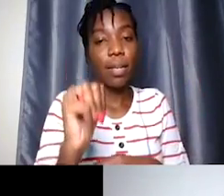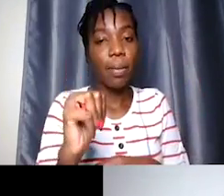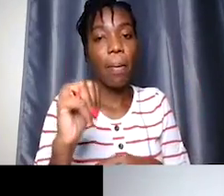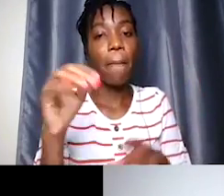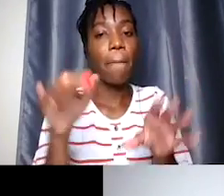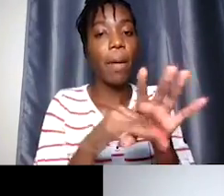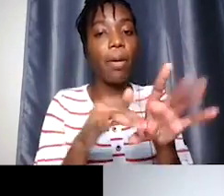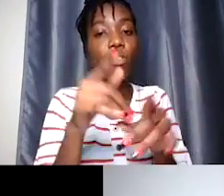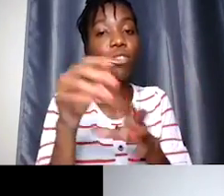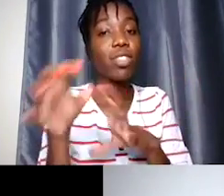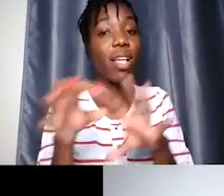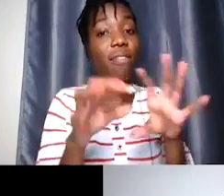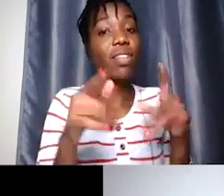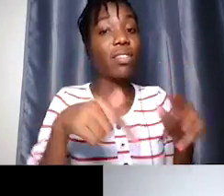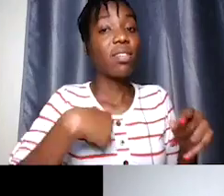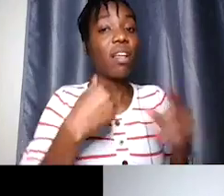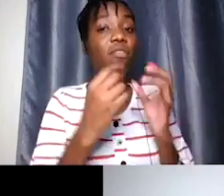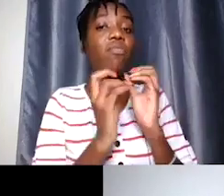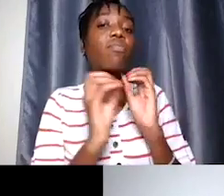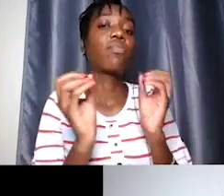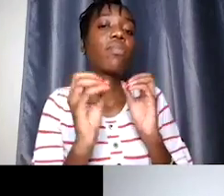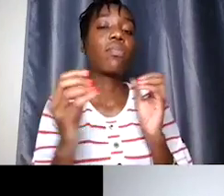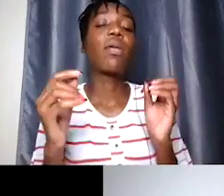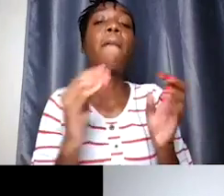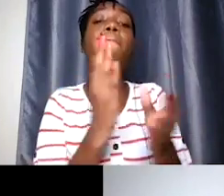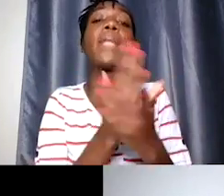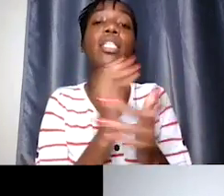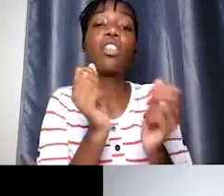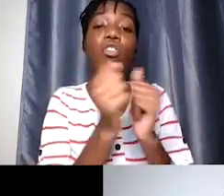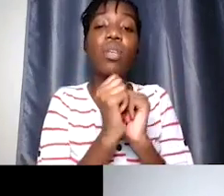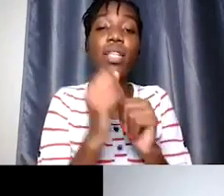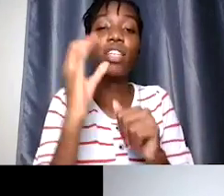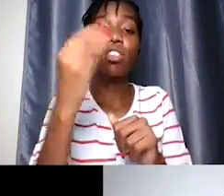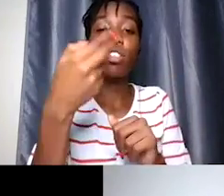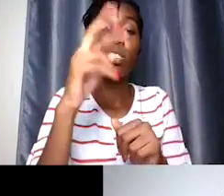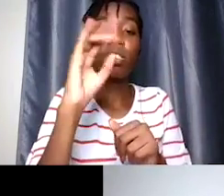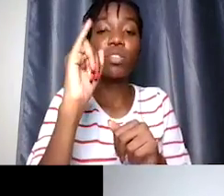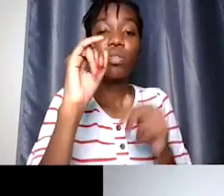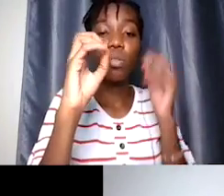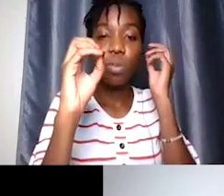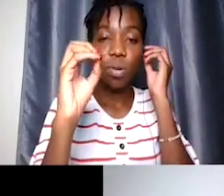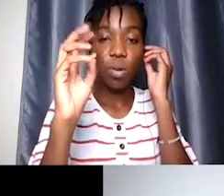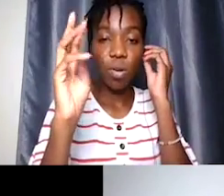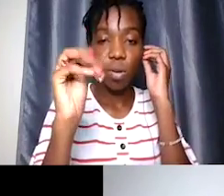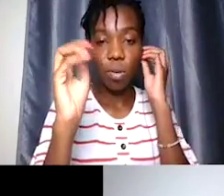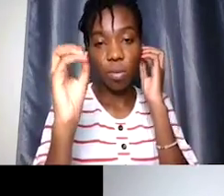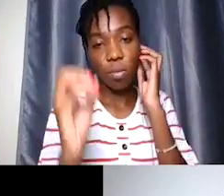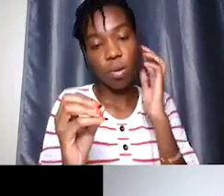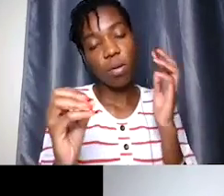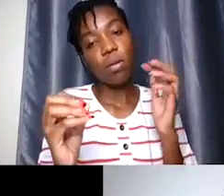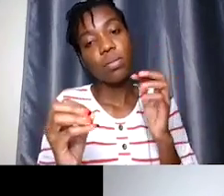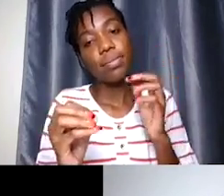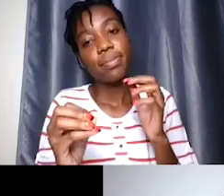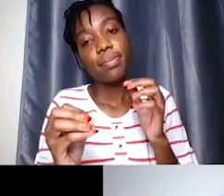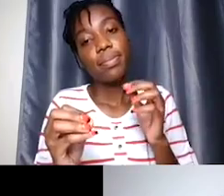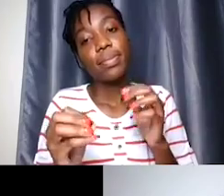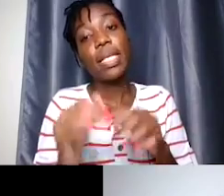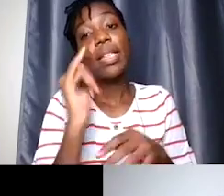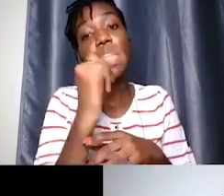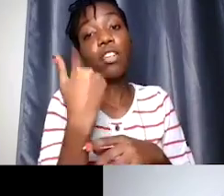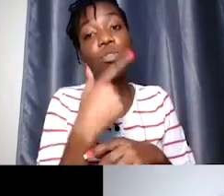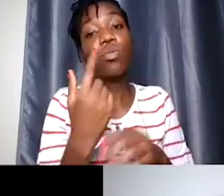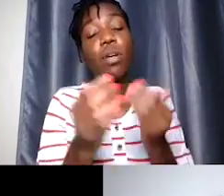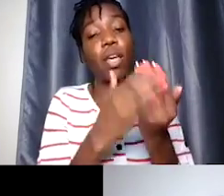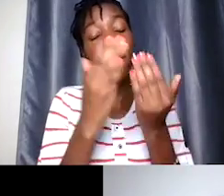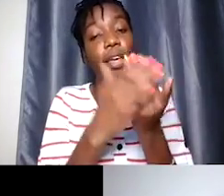by yourself. They're partnered with Chiromo Hospital Group to offer support to you. This is who takes care of the caregiver,